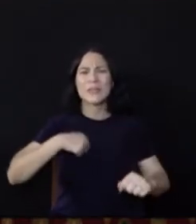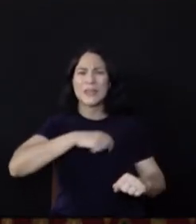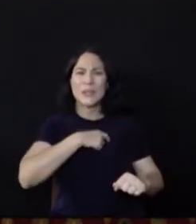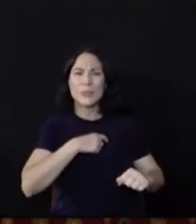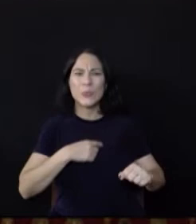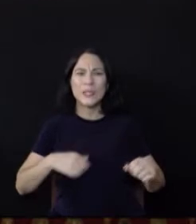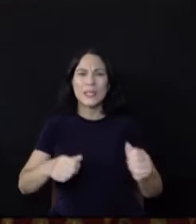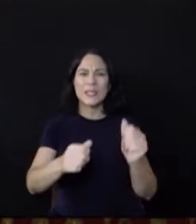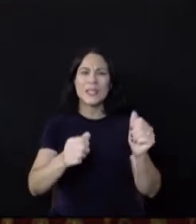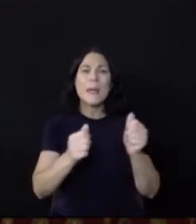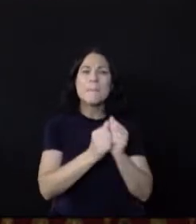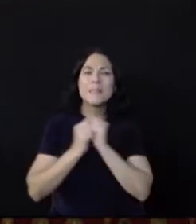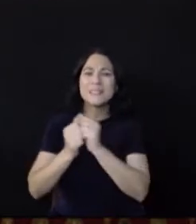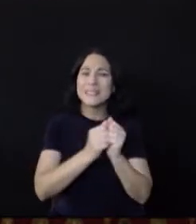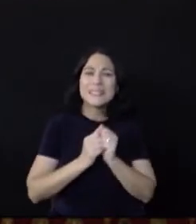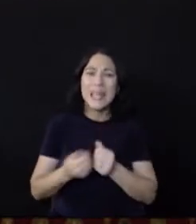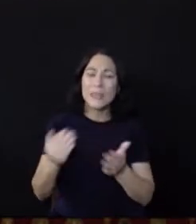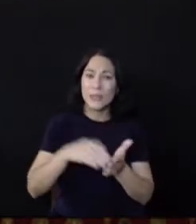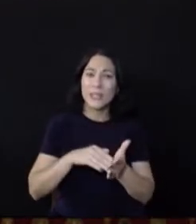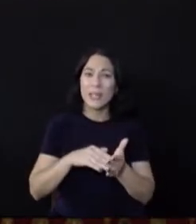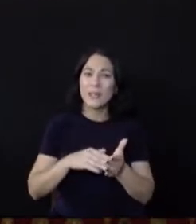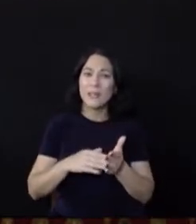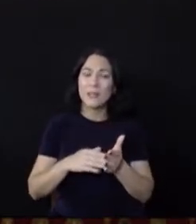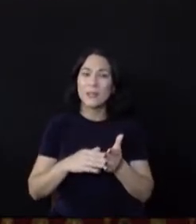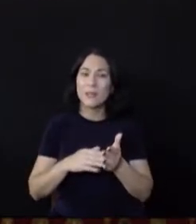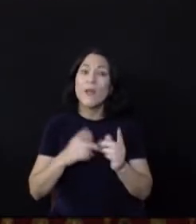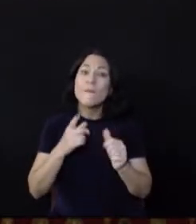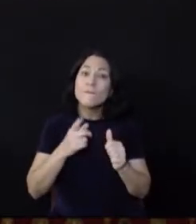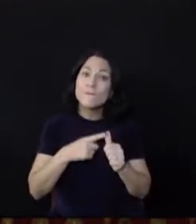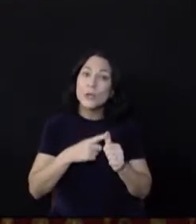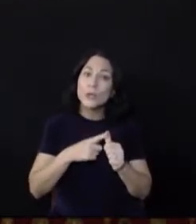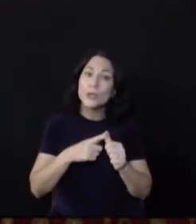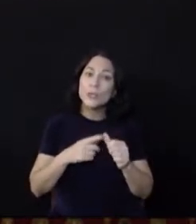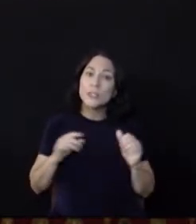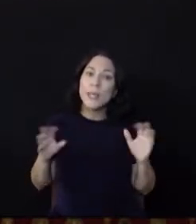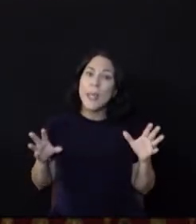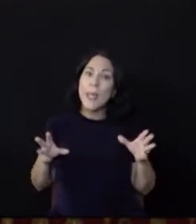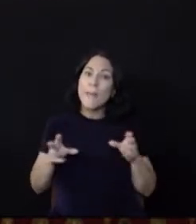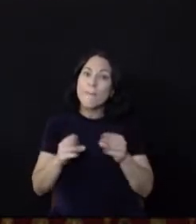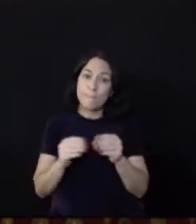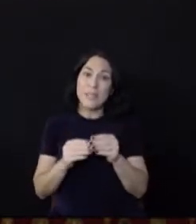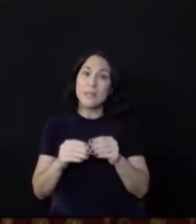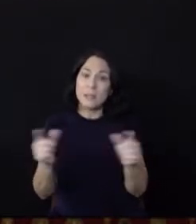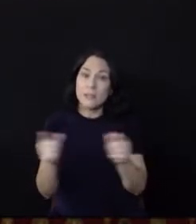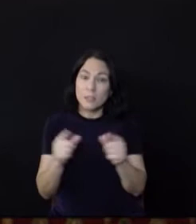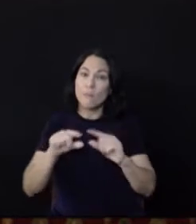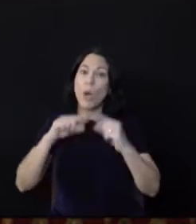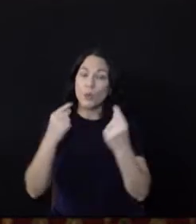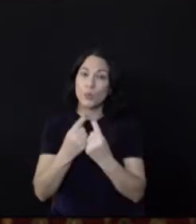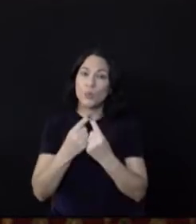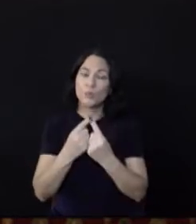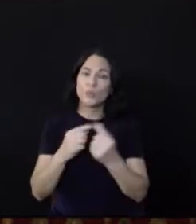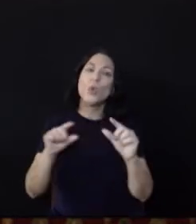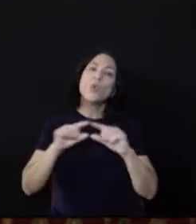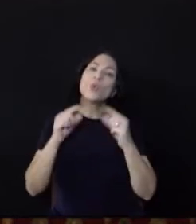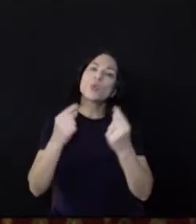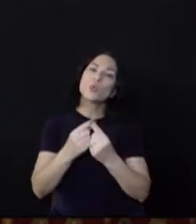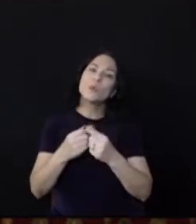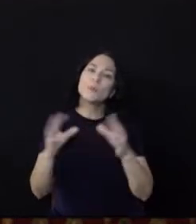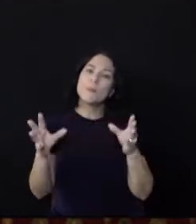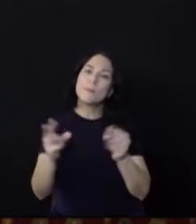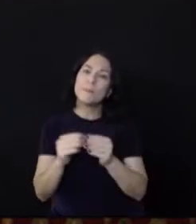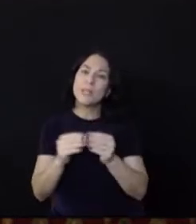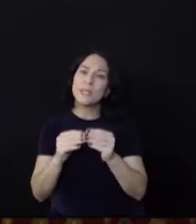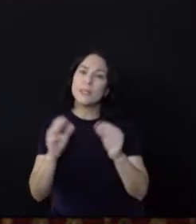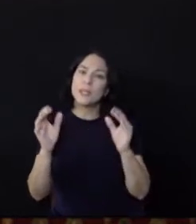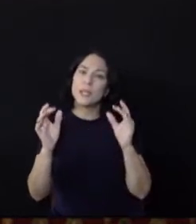move into smaller groups first. Groups that are already meeting online, which is a great, great resource that we thank God for in